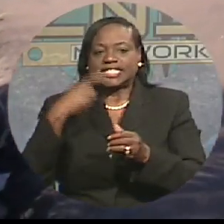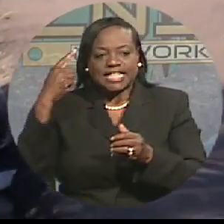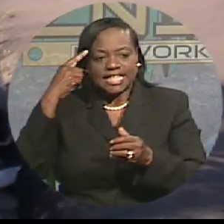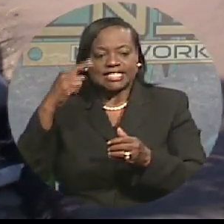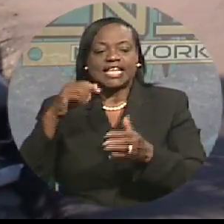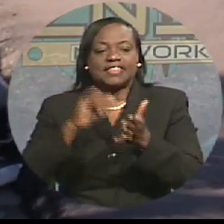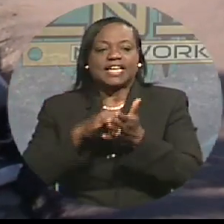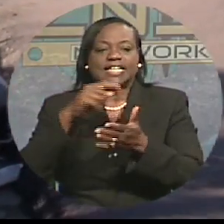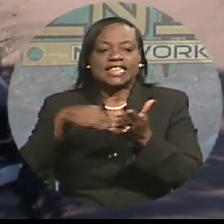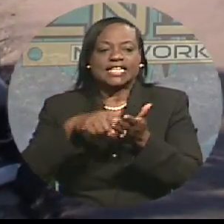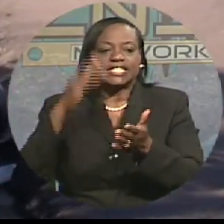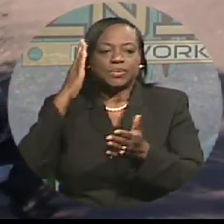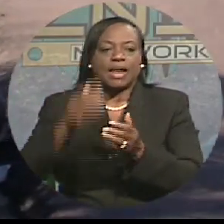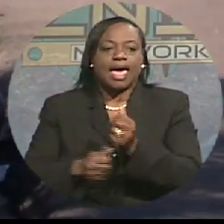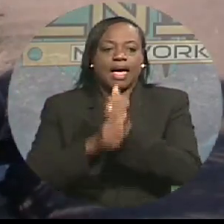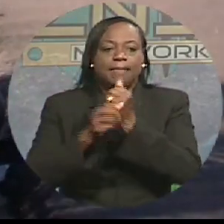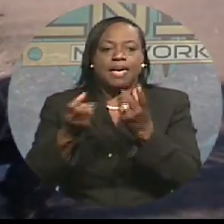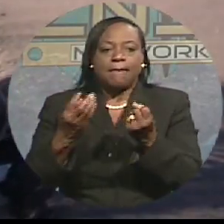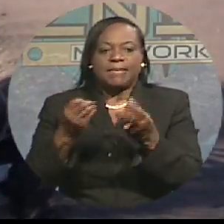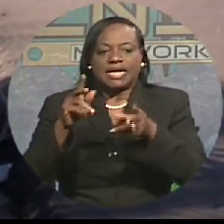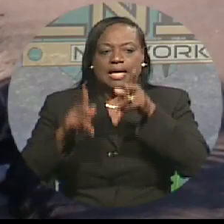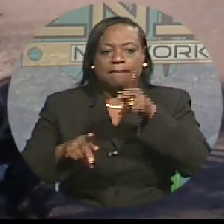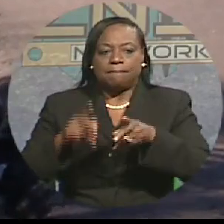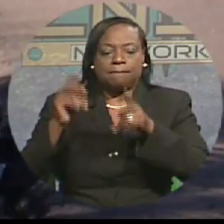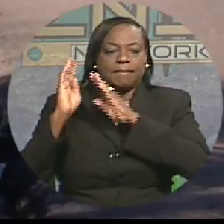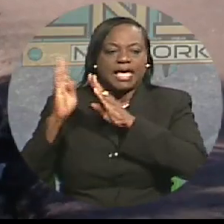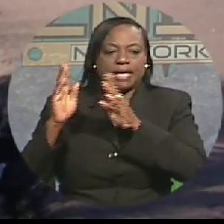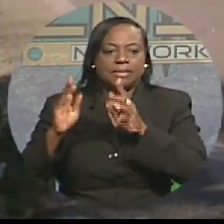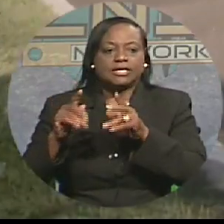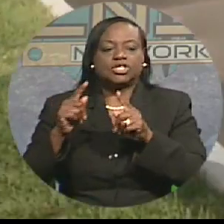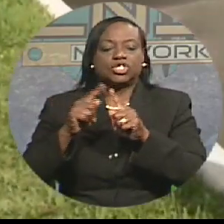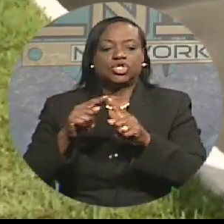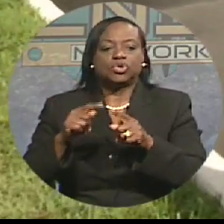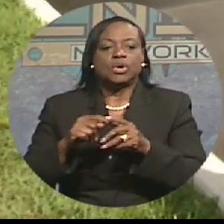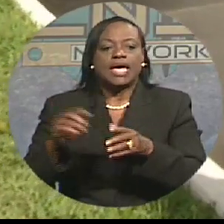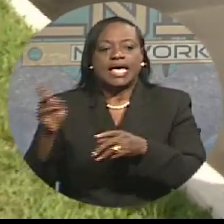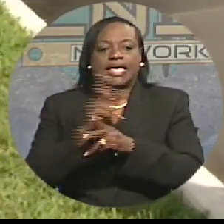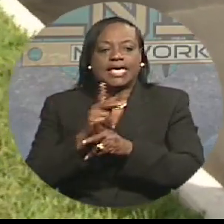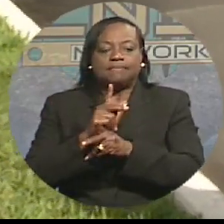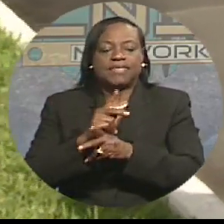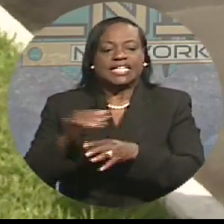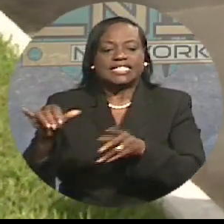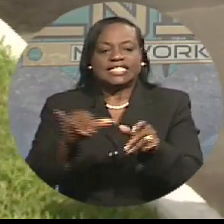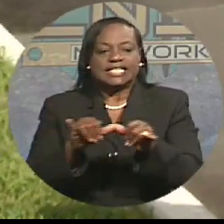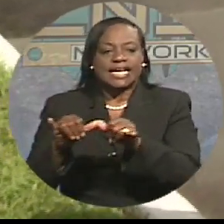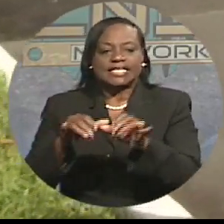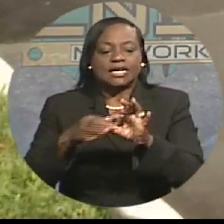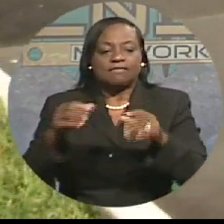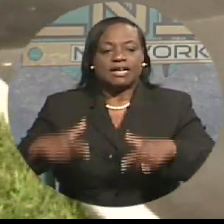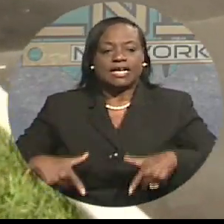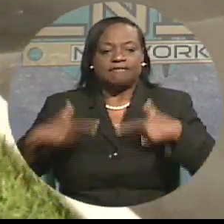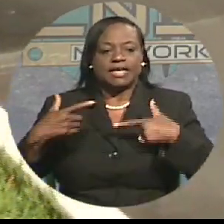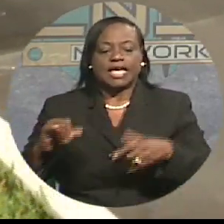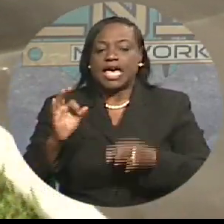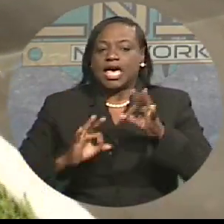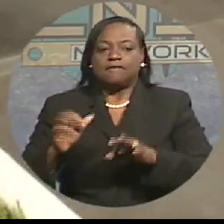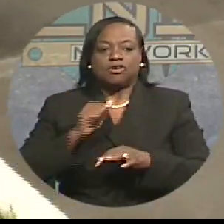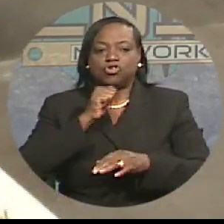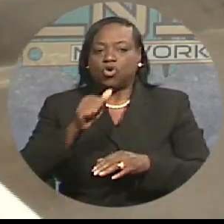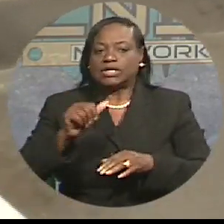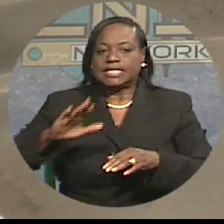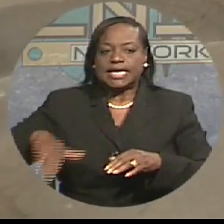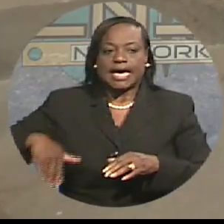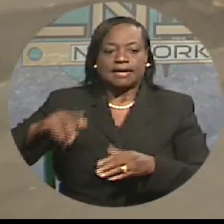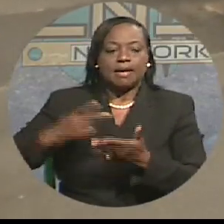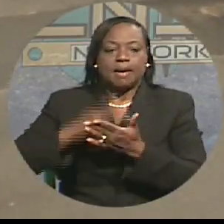assist as many Bahamians as possible to maintain their standard of living. Now, if you have not yet paid 20% down on your BEC bill,